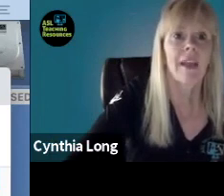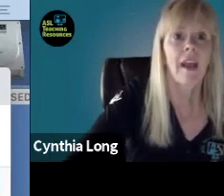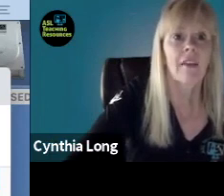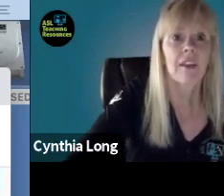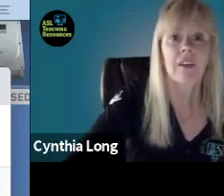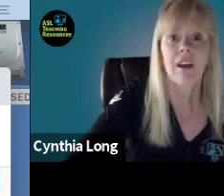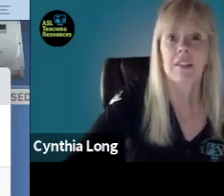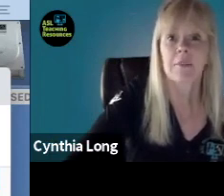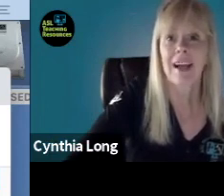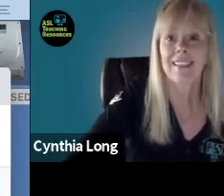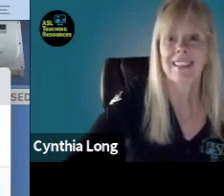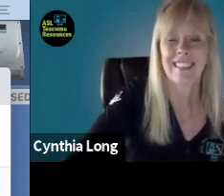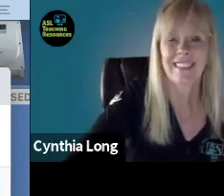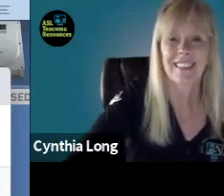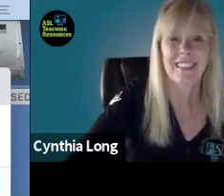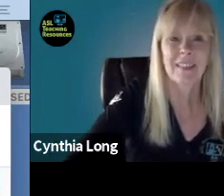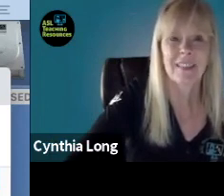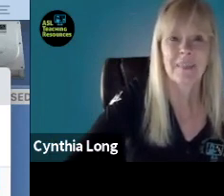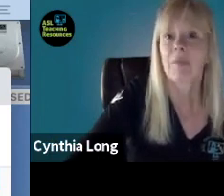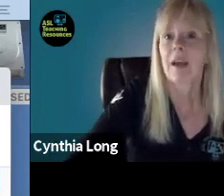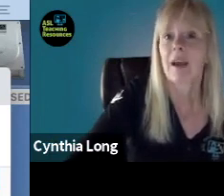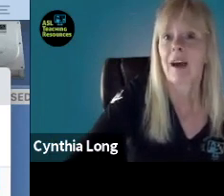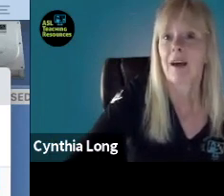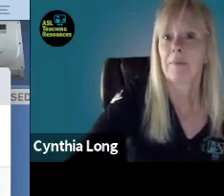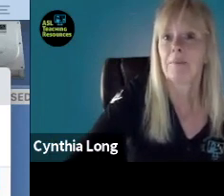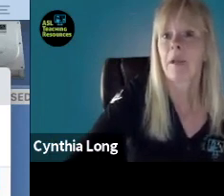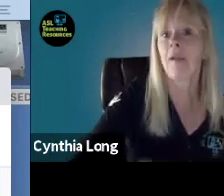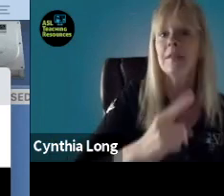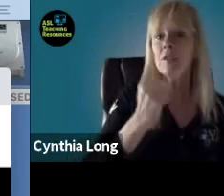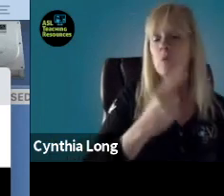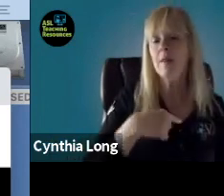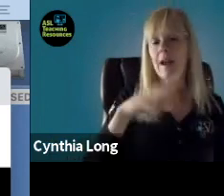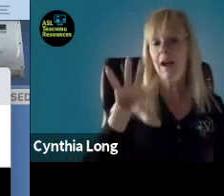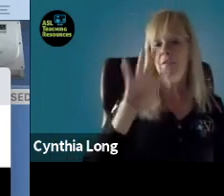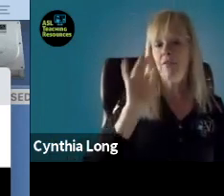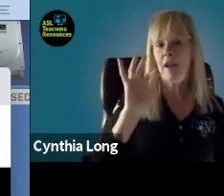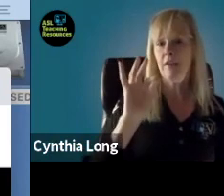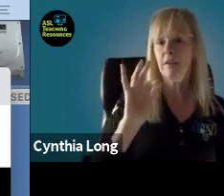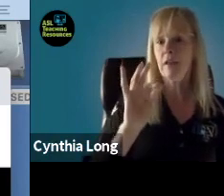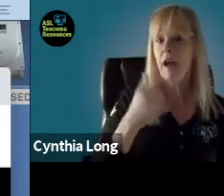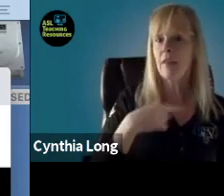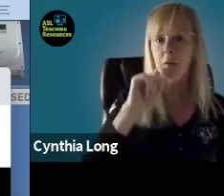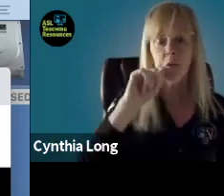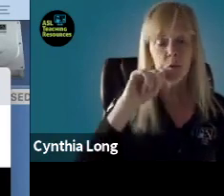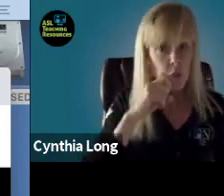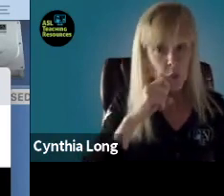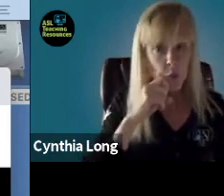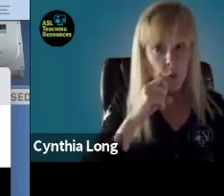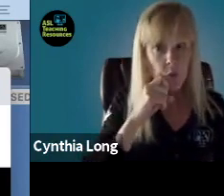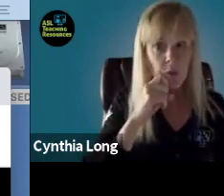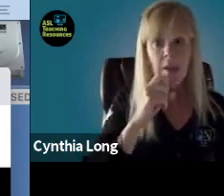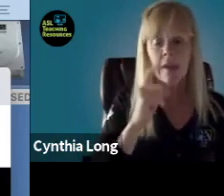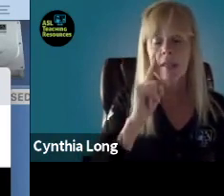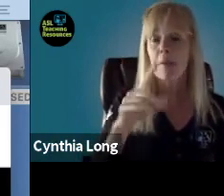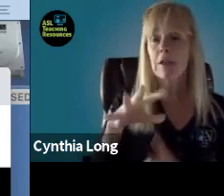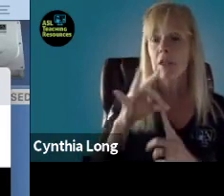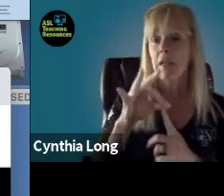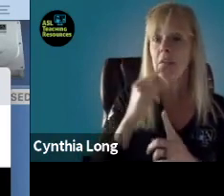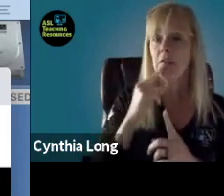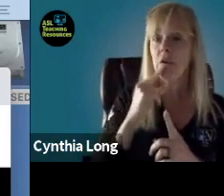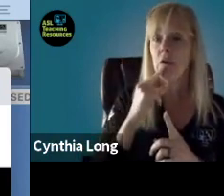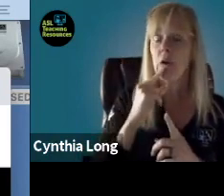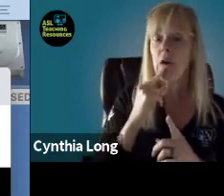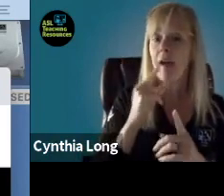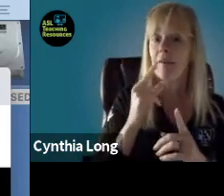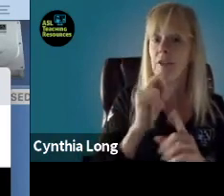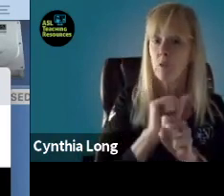What we have here are some ideas. This is one that I found. I thought it was really cool, especially